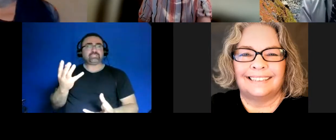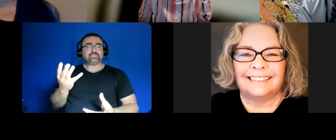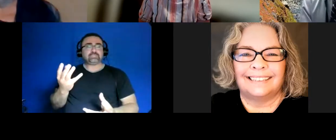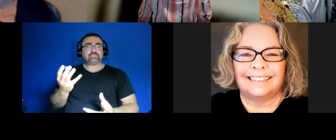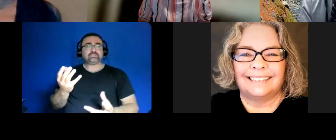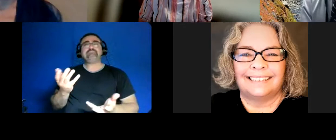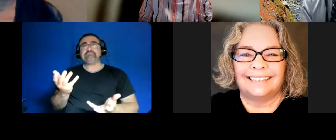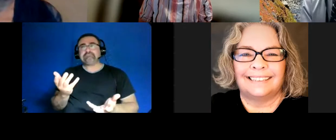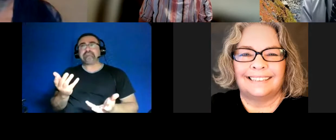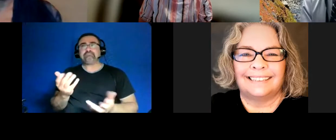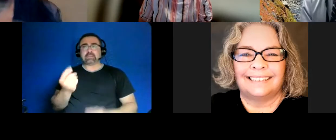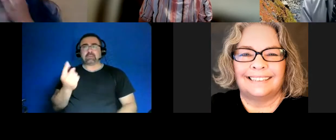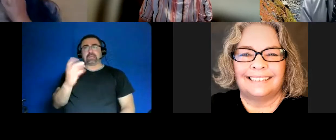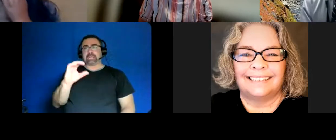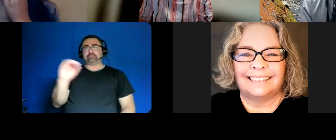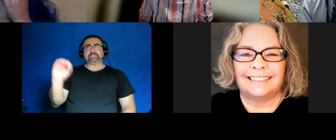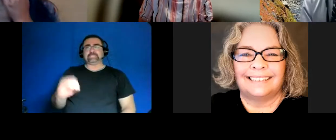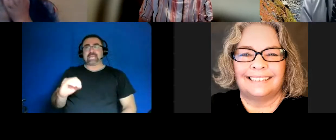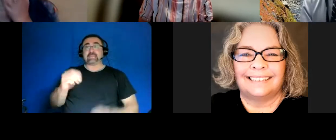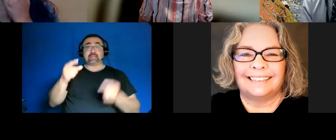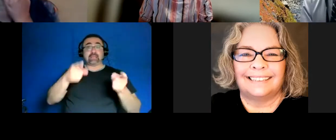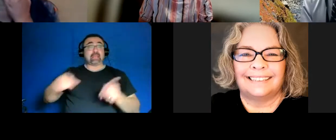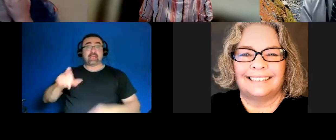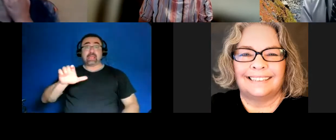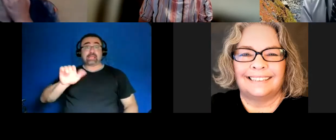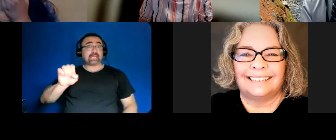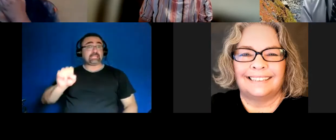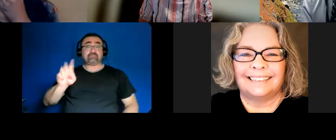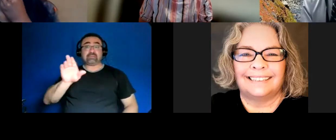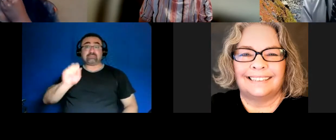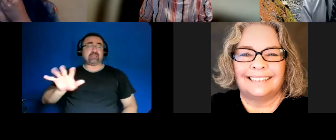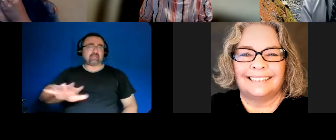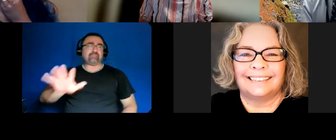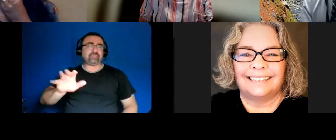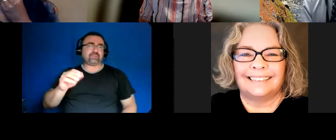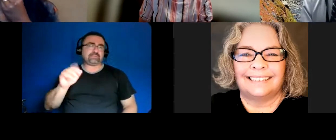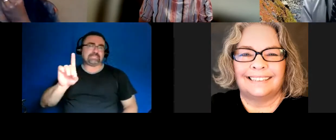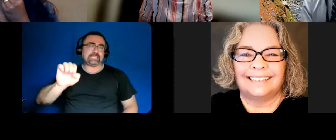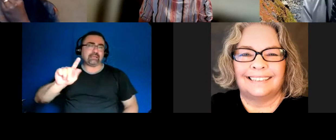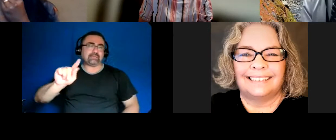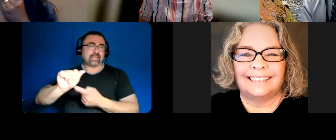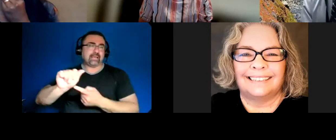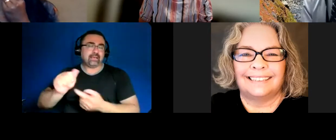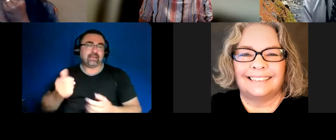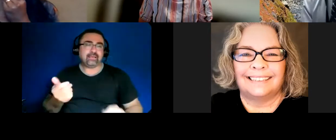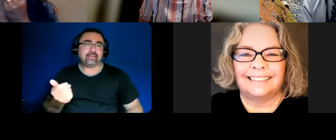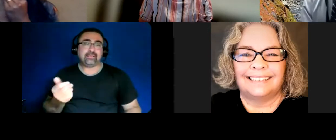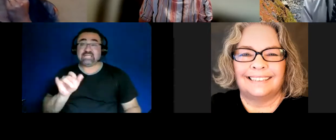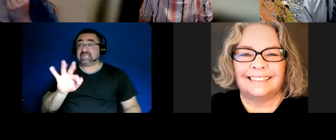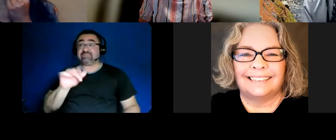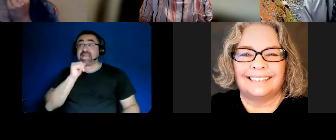pretty much 100% of the cases in the United States now are Delta. if it's